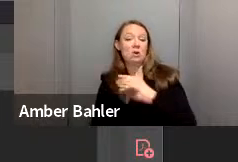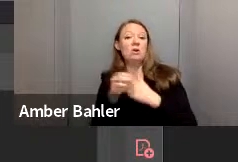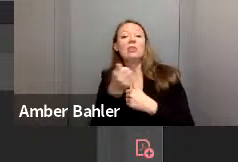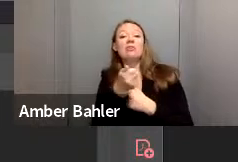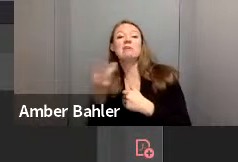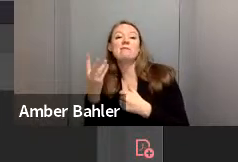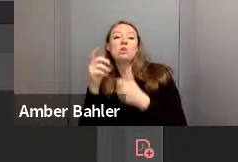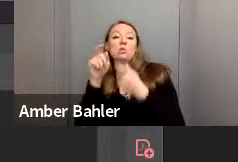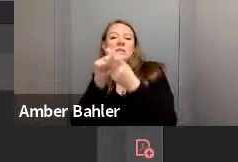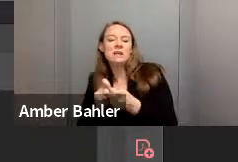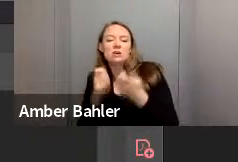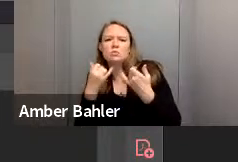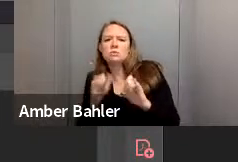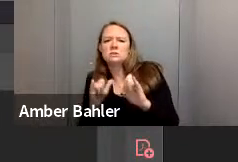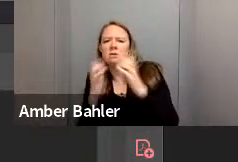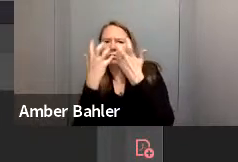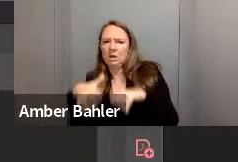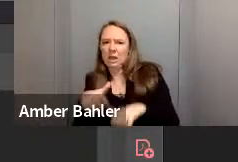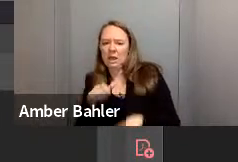out,